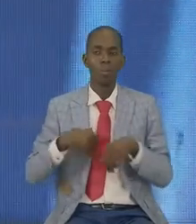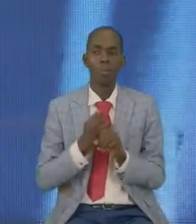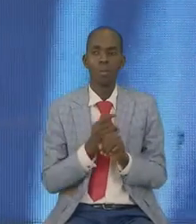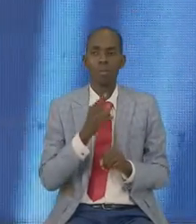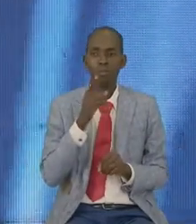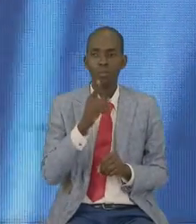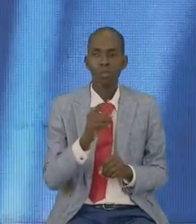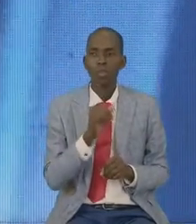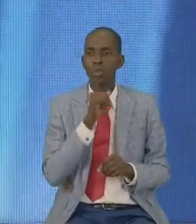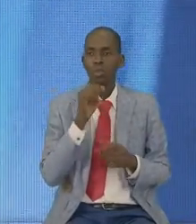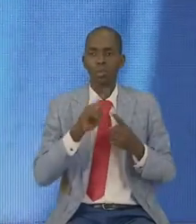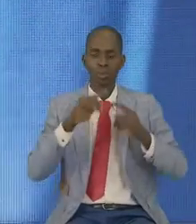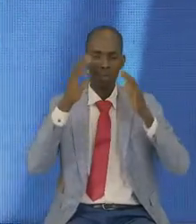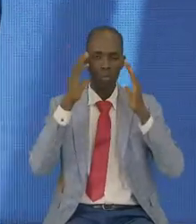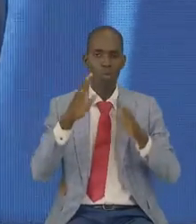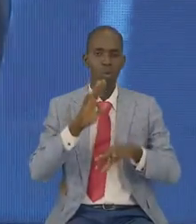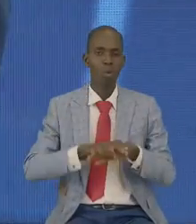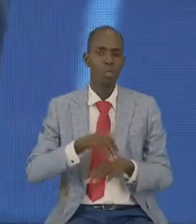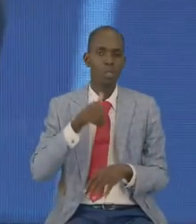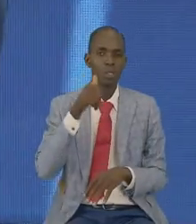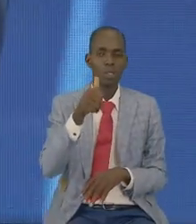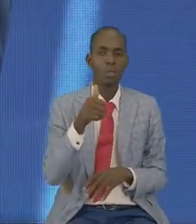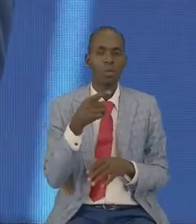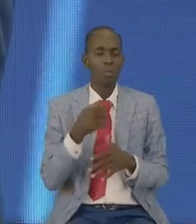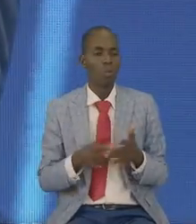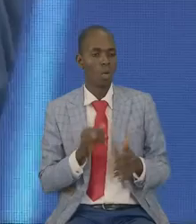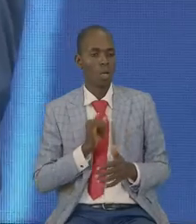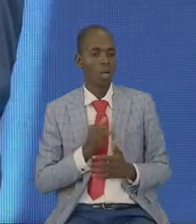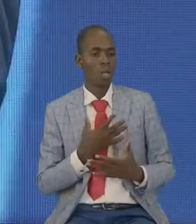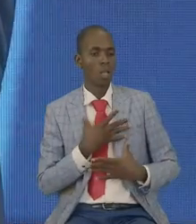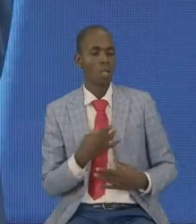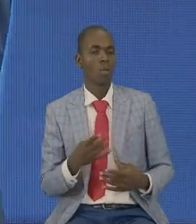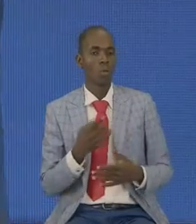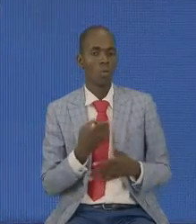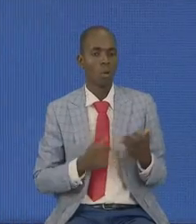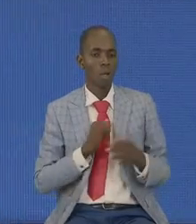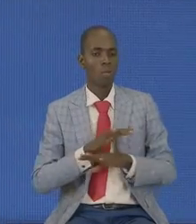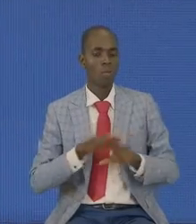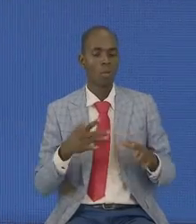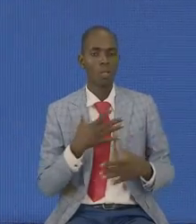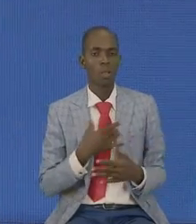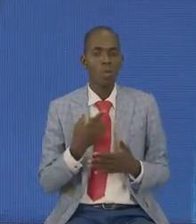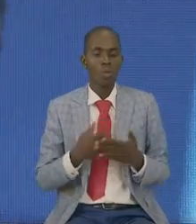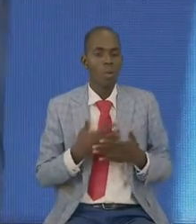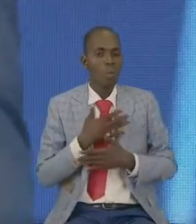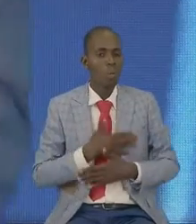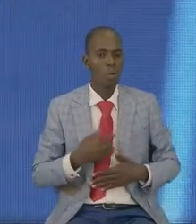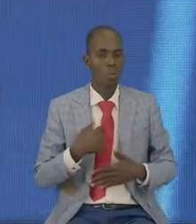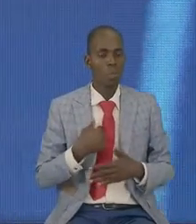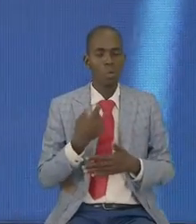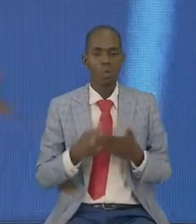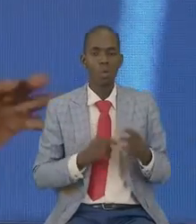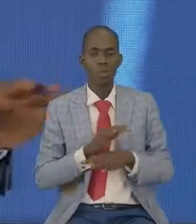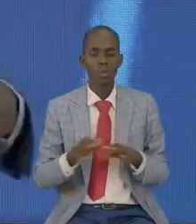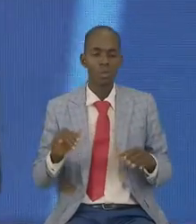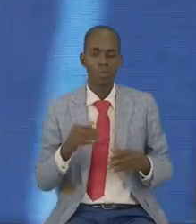to concentrate on yourself, what I like, what I don't like, what pleases me, what does not please me,